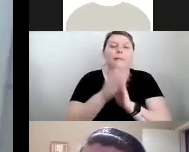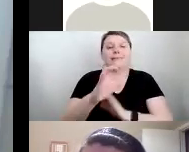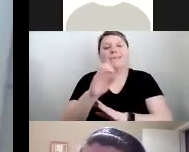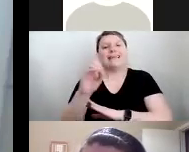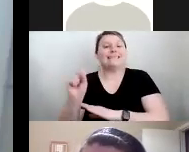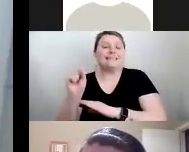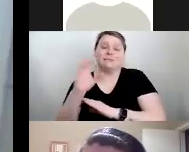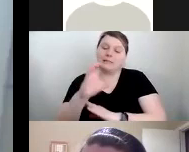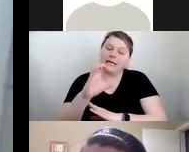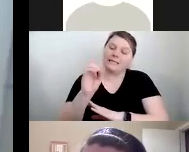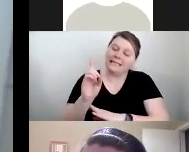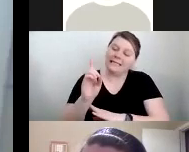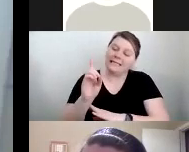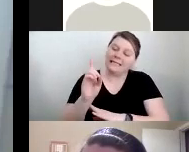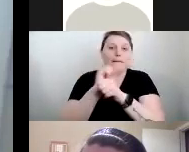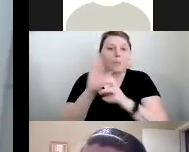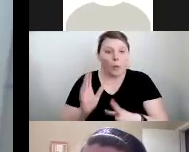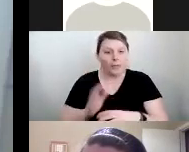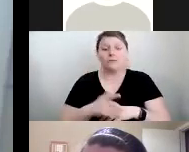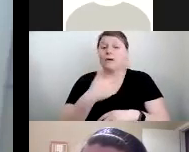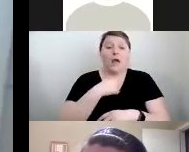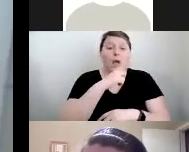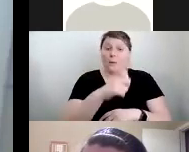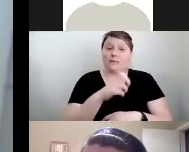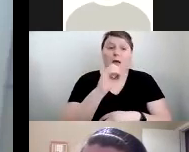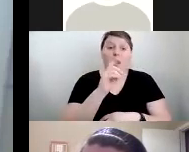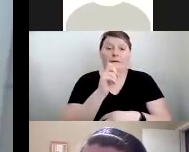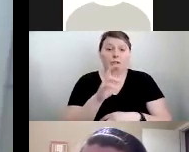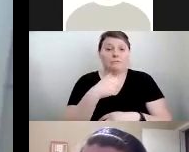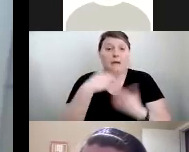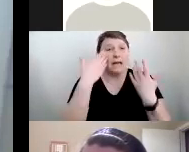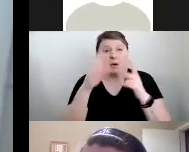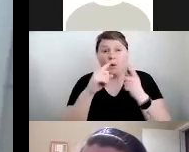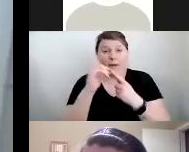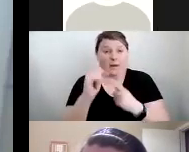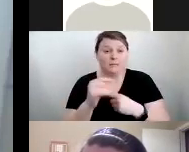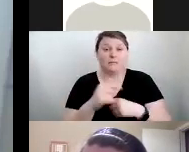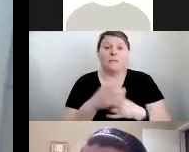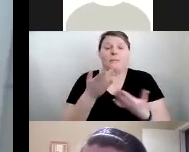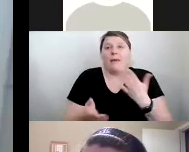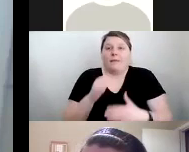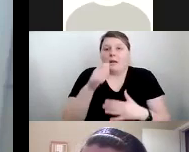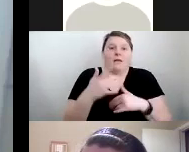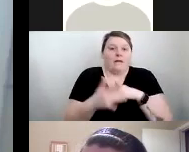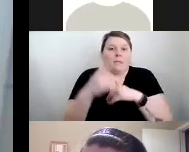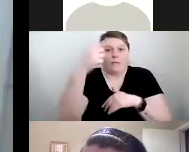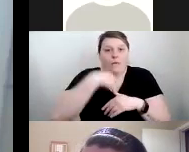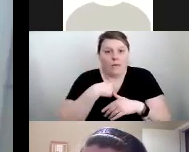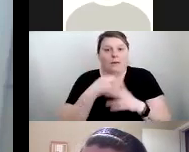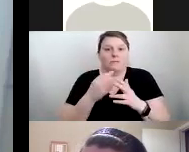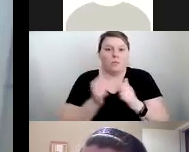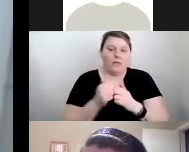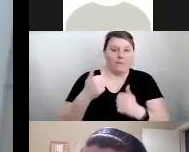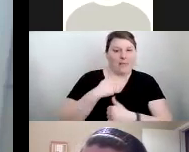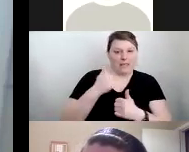a disclaimer, I was not an EIS officer. I didn't know about it, and it was probably not an option to me through my military